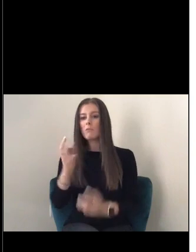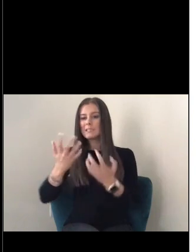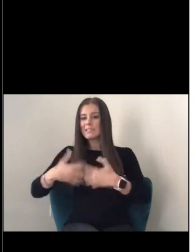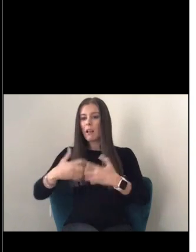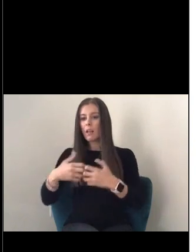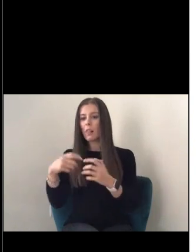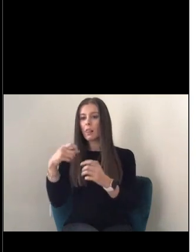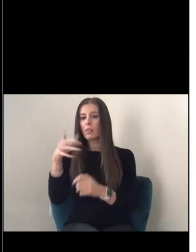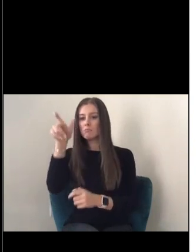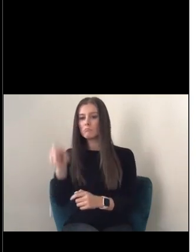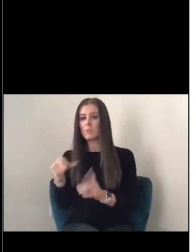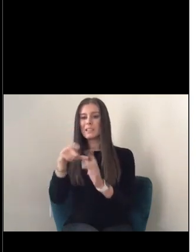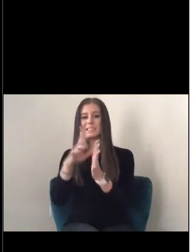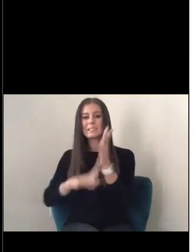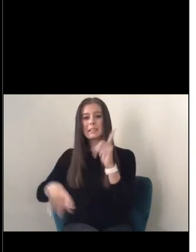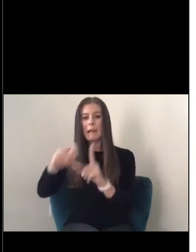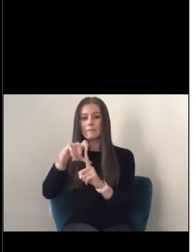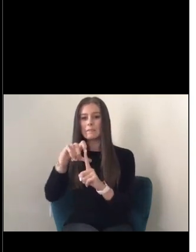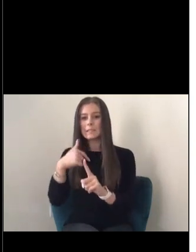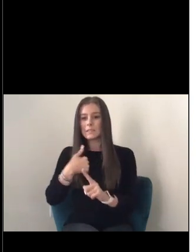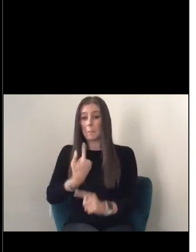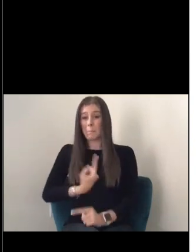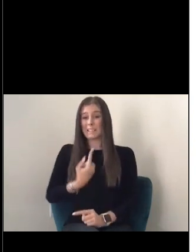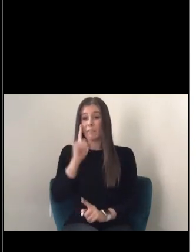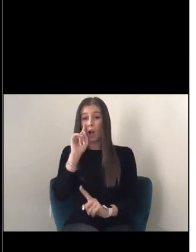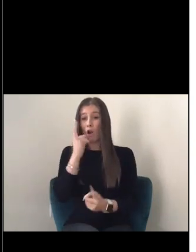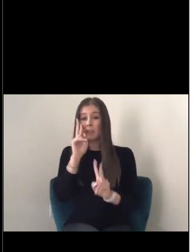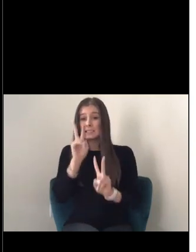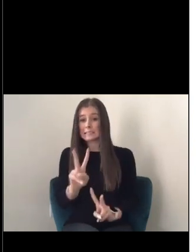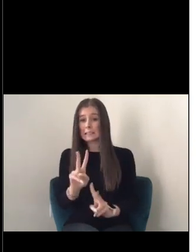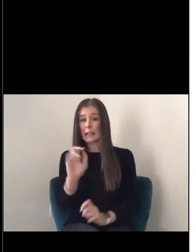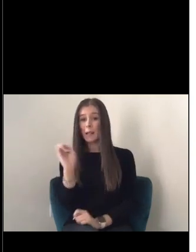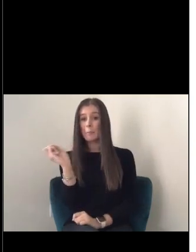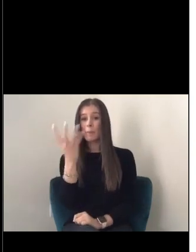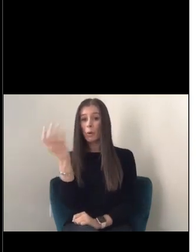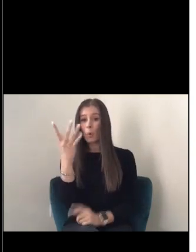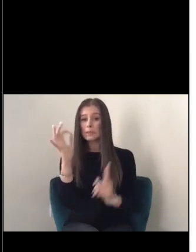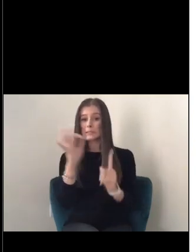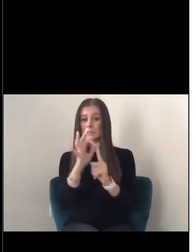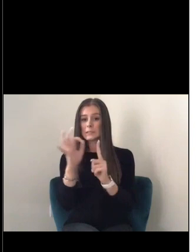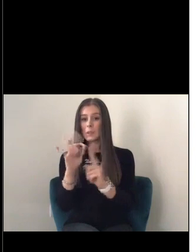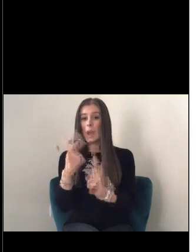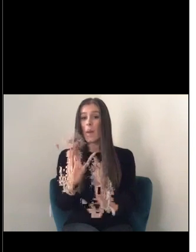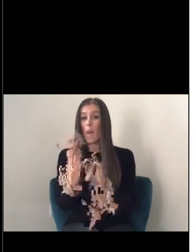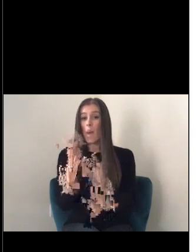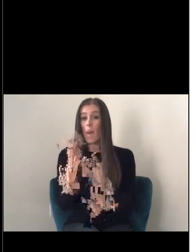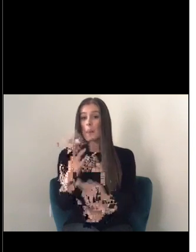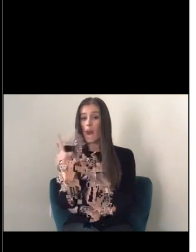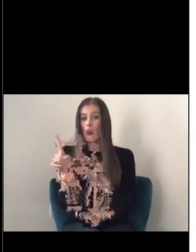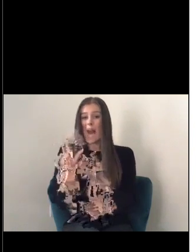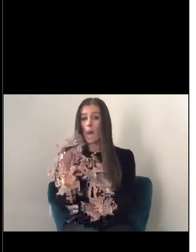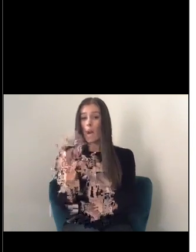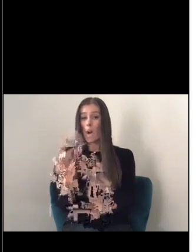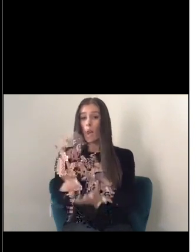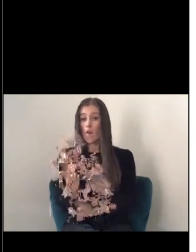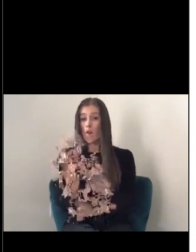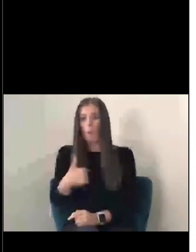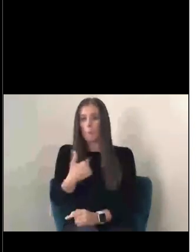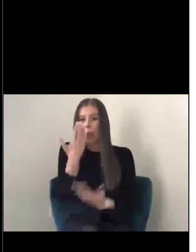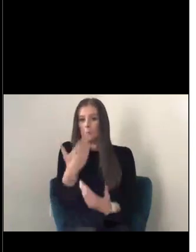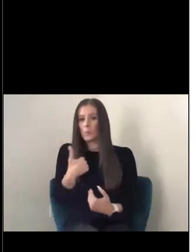I'm unable to see the slides at the moment, so I'm trusting you to progress the slides for me.